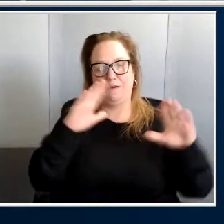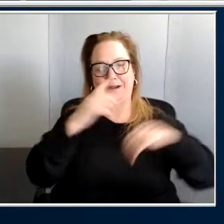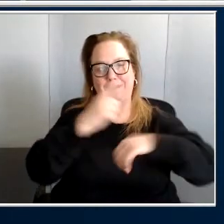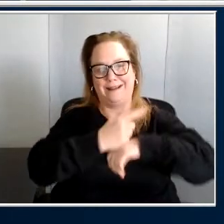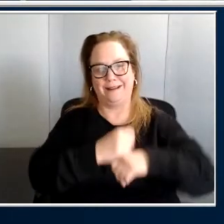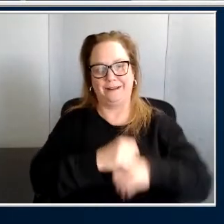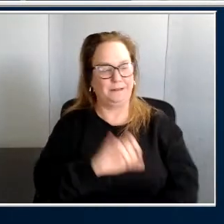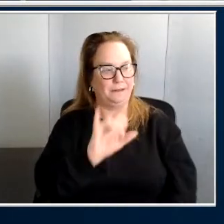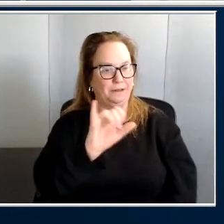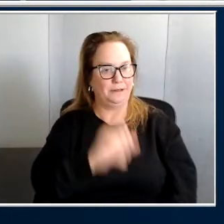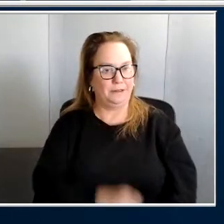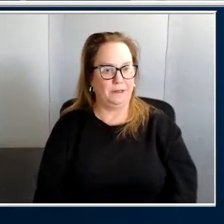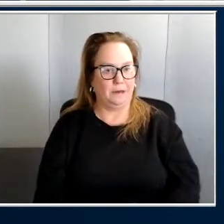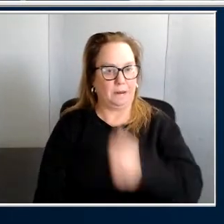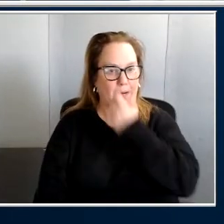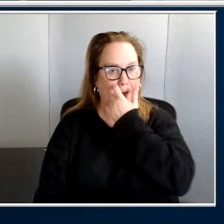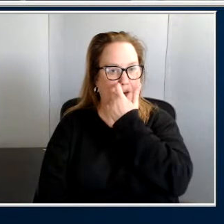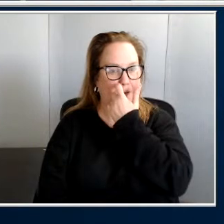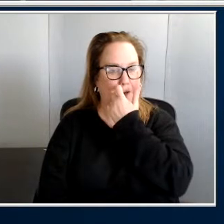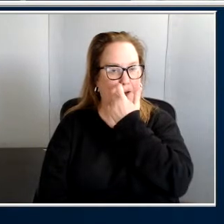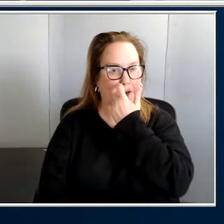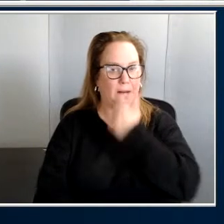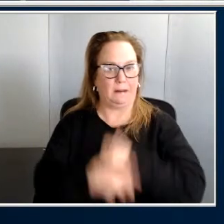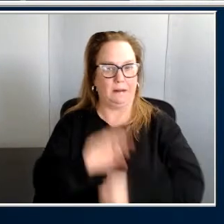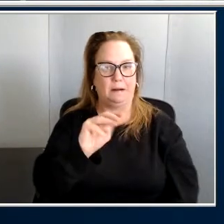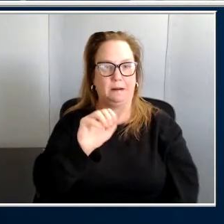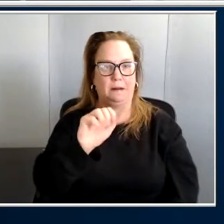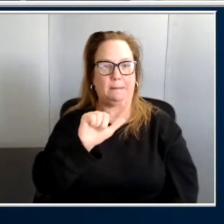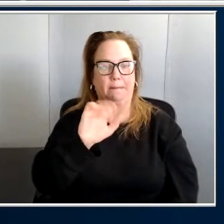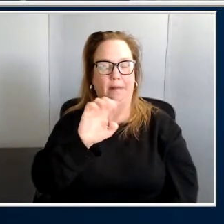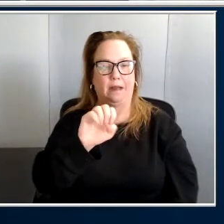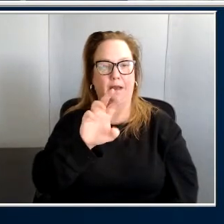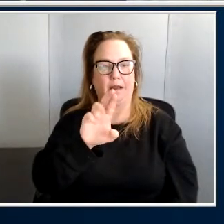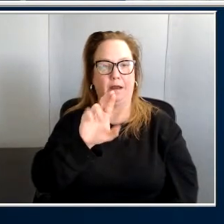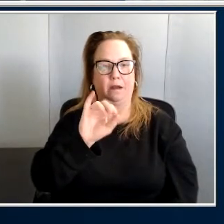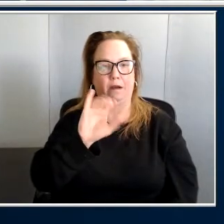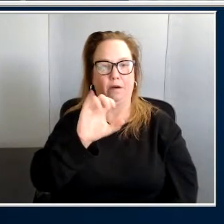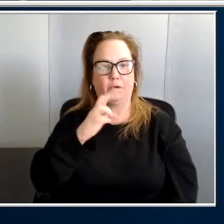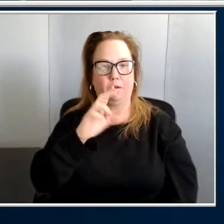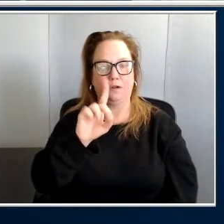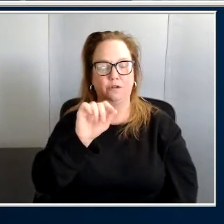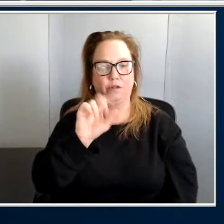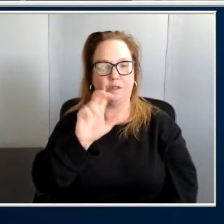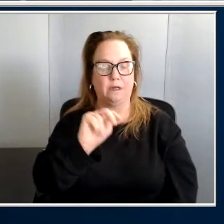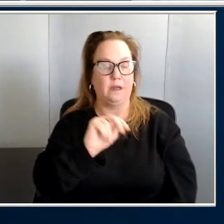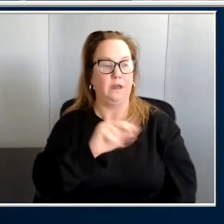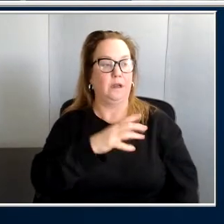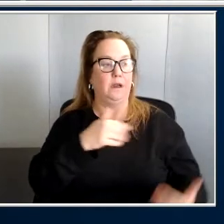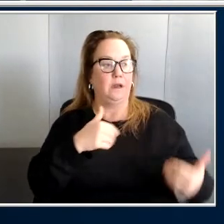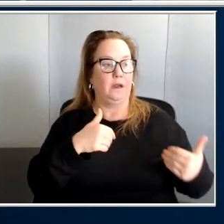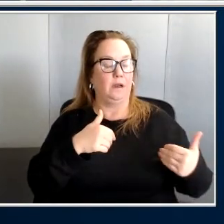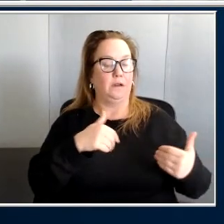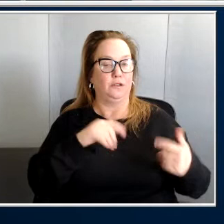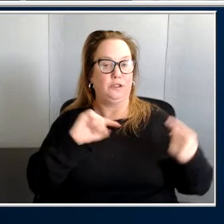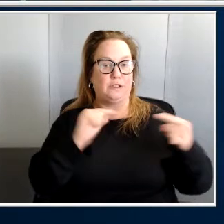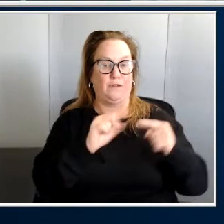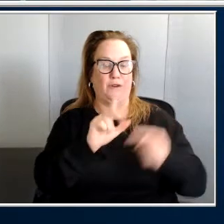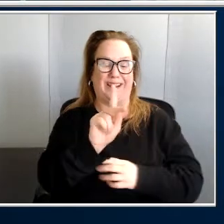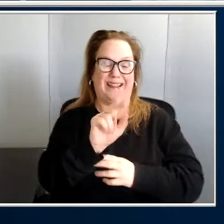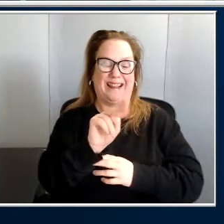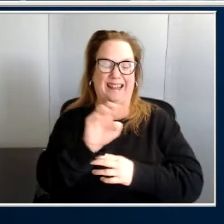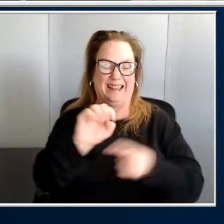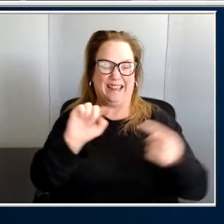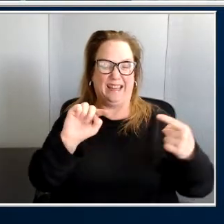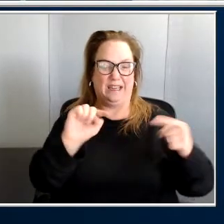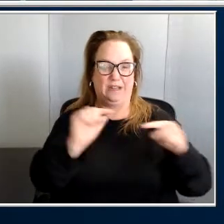Yep. Now, let's meet Maggie Richardson and her mom, Audra. Maggie suffered a knee injury playing volleyball. She needed surgery and